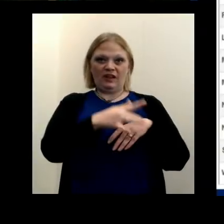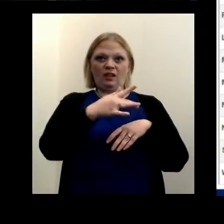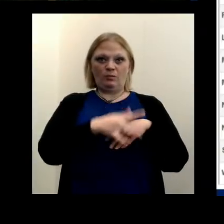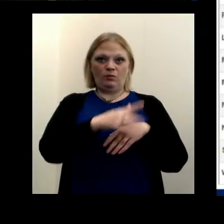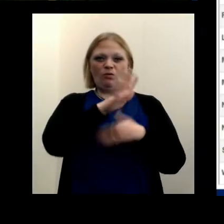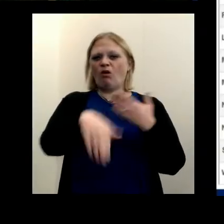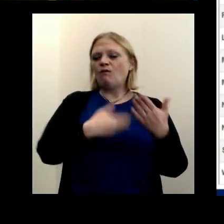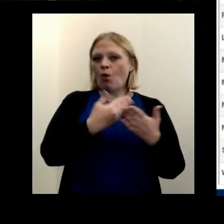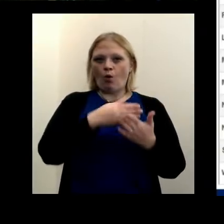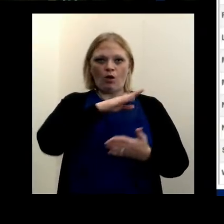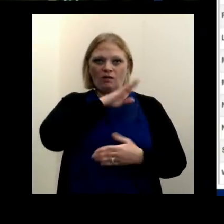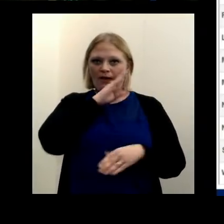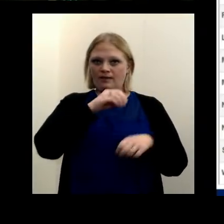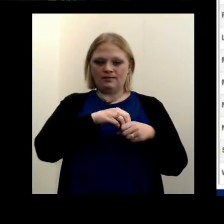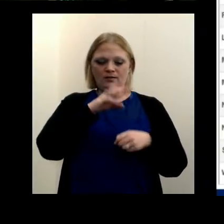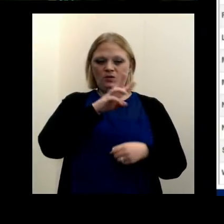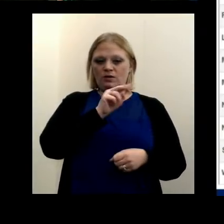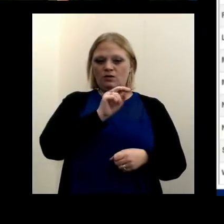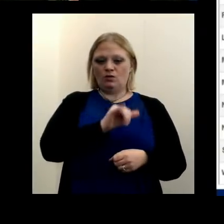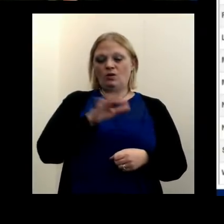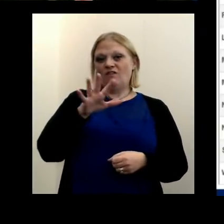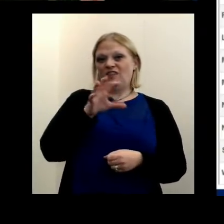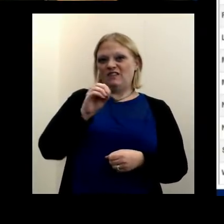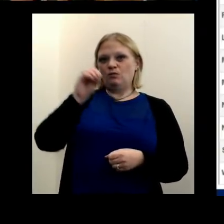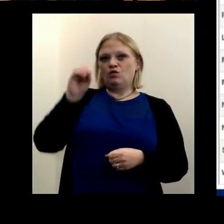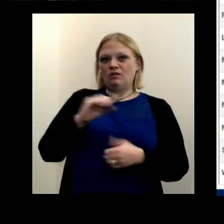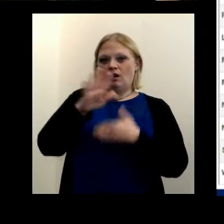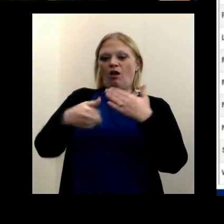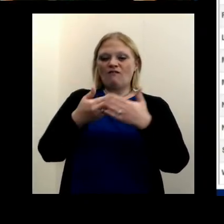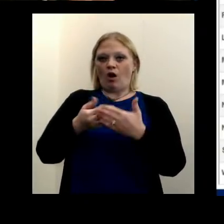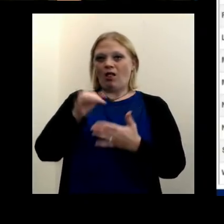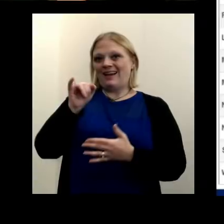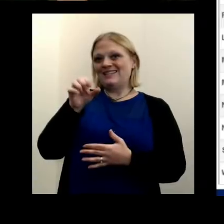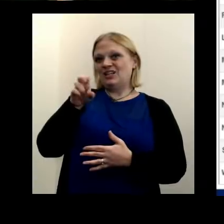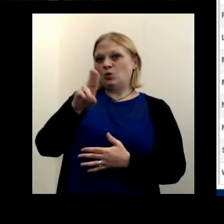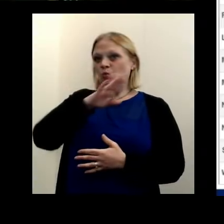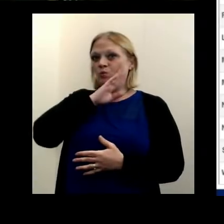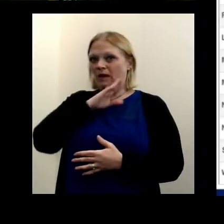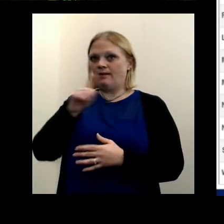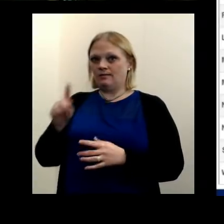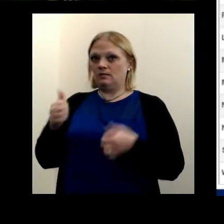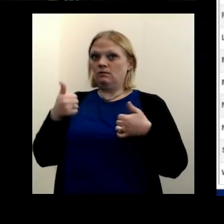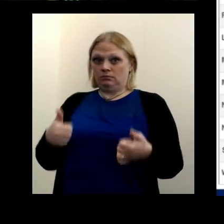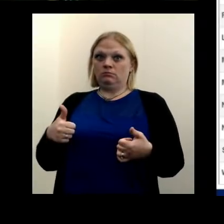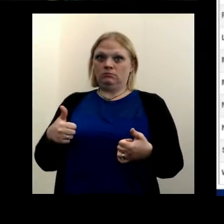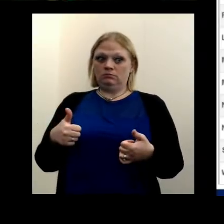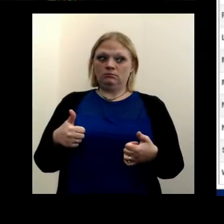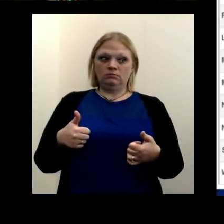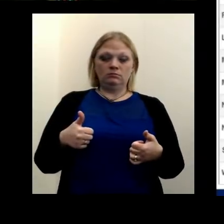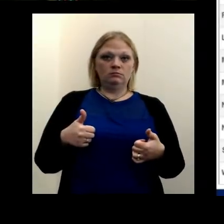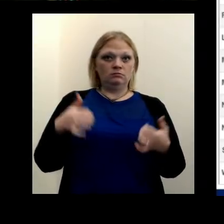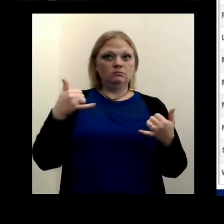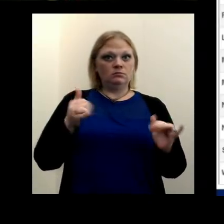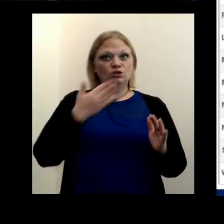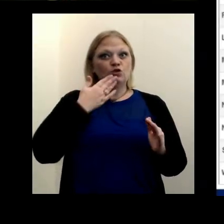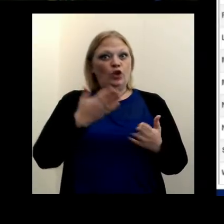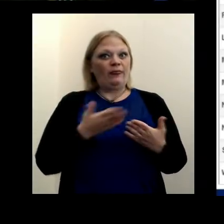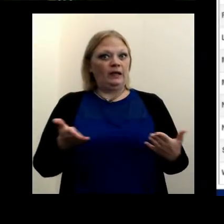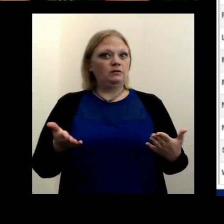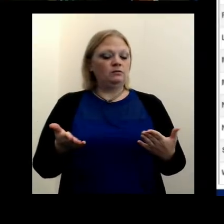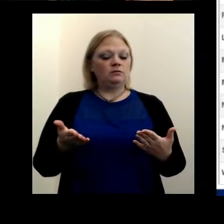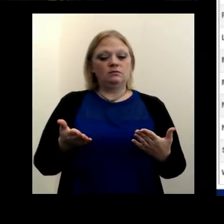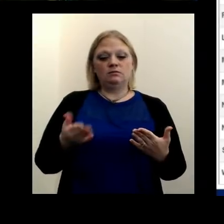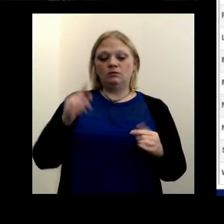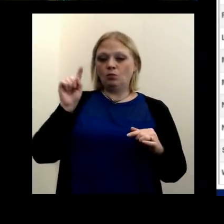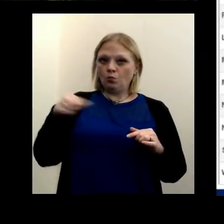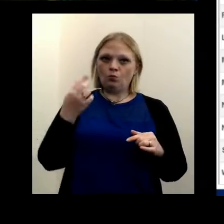beds in Western New York, and 50% of ICU beds. That's a good thing that the ICU bed numbers are still as high as they are. It's probably the